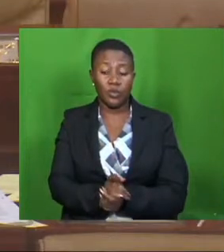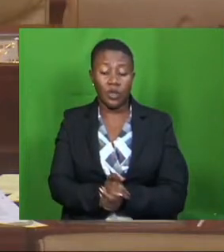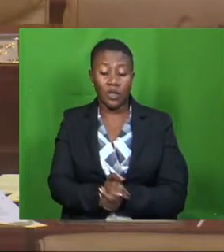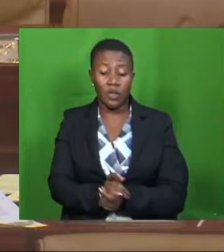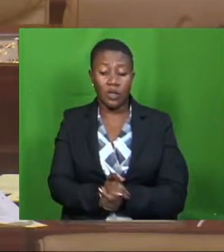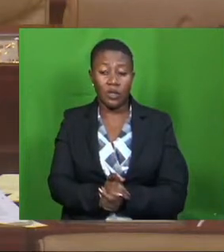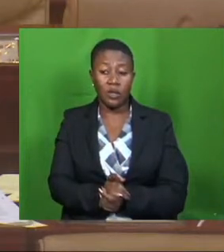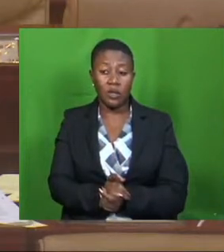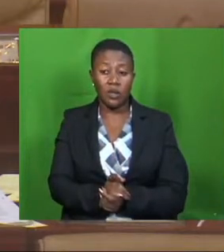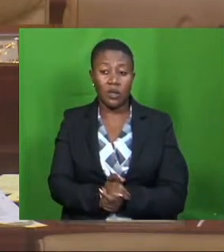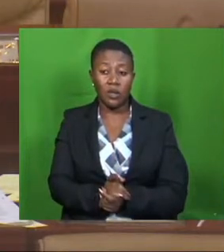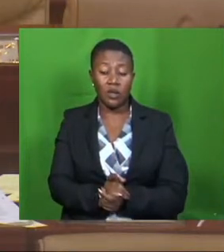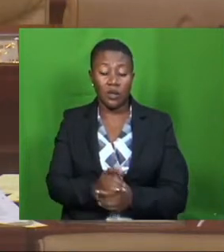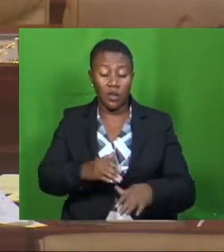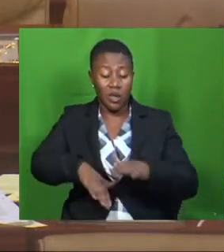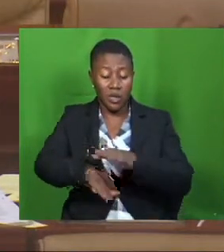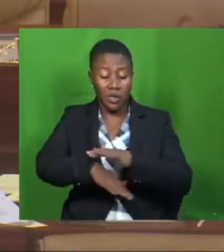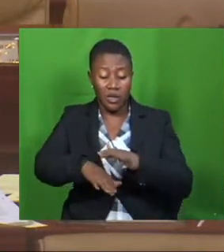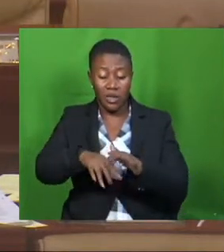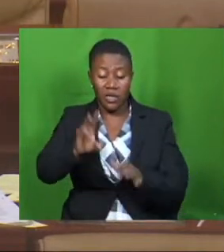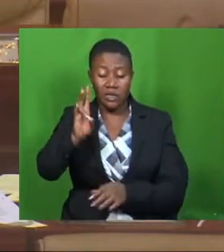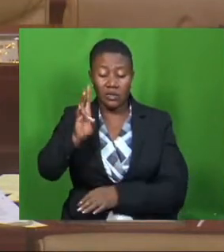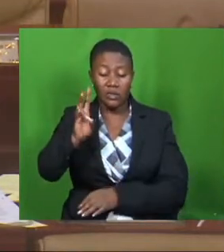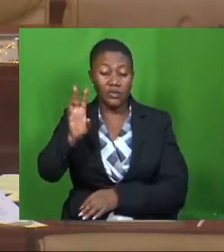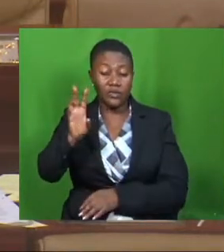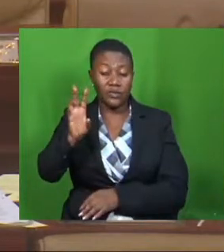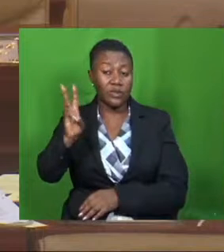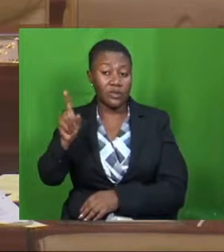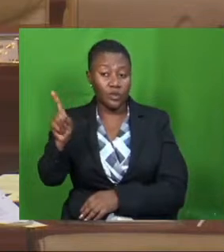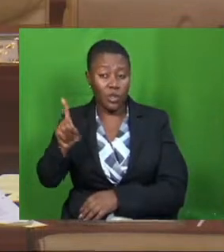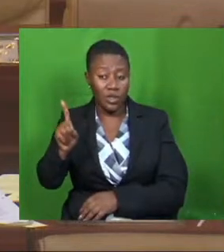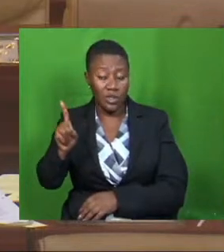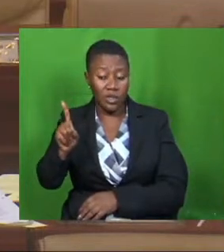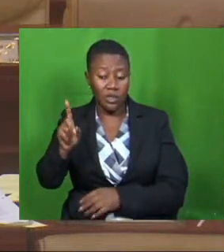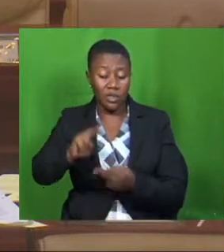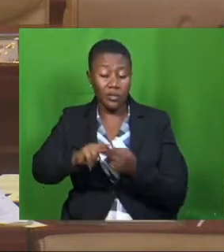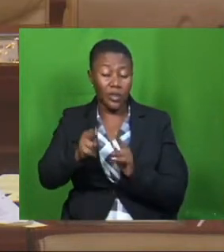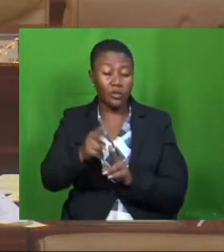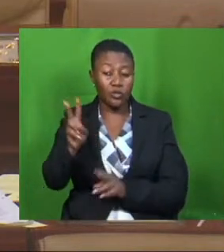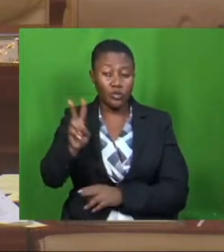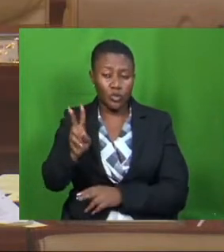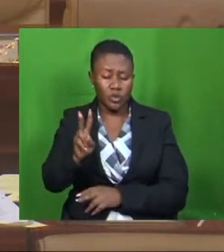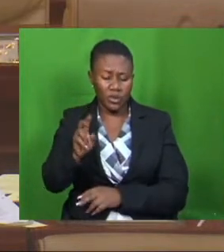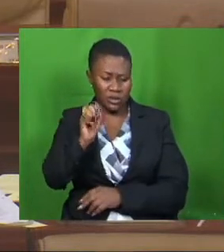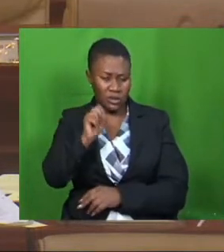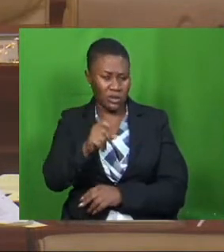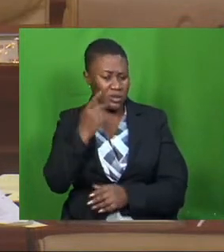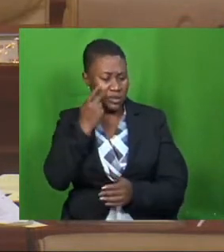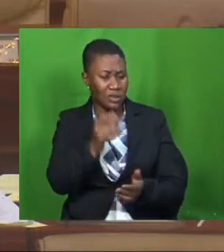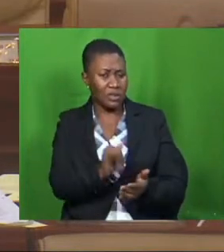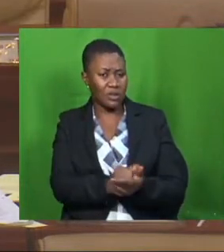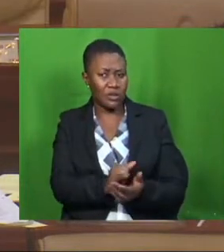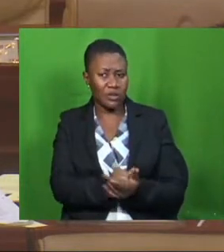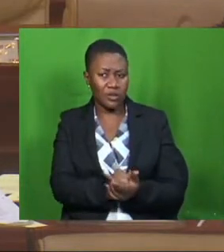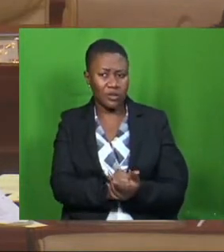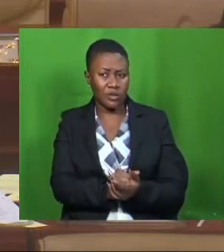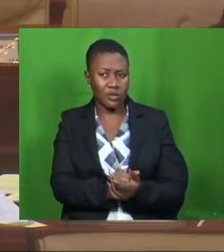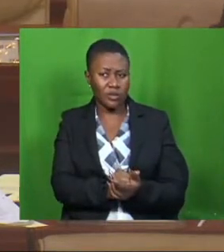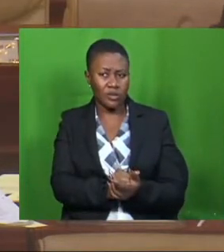of the Public Accounts Committee as well as the Auditor General's report. If the public